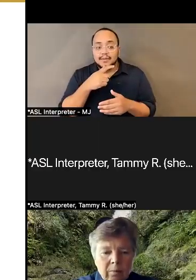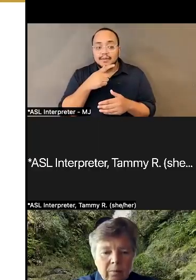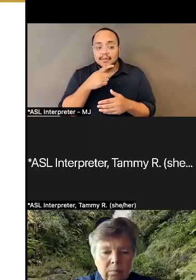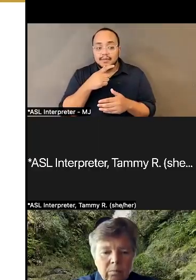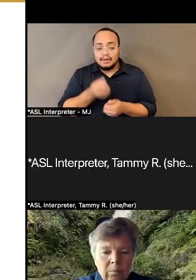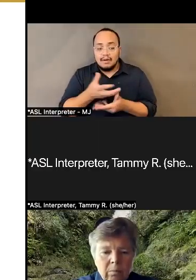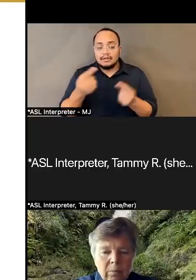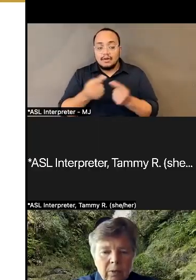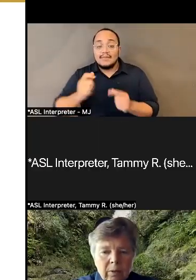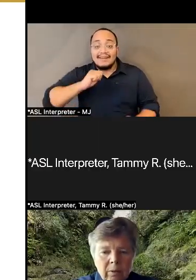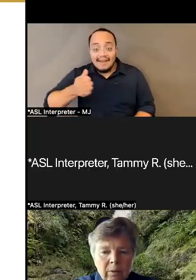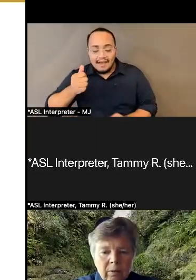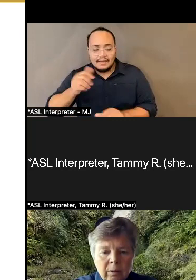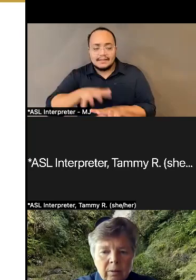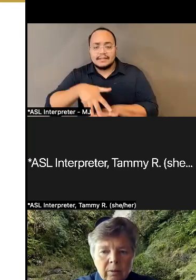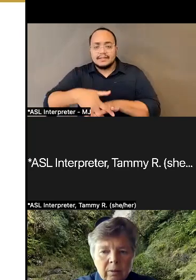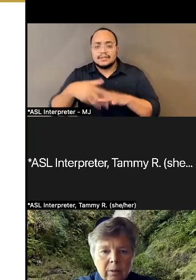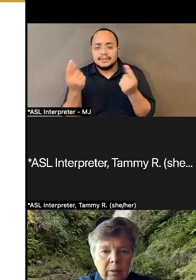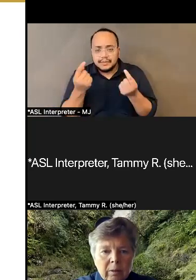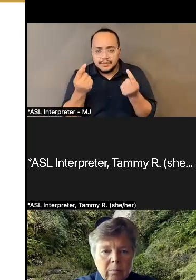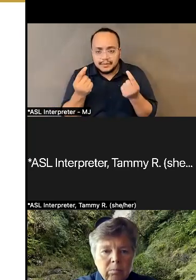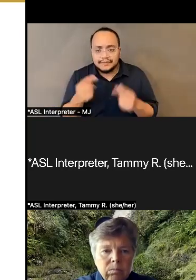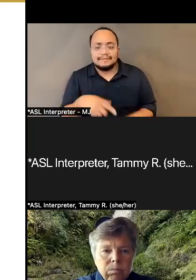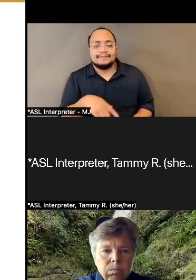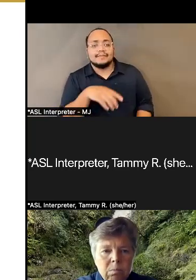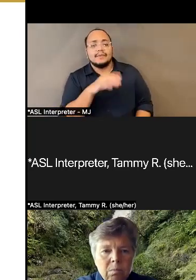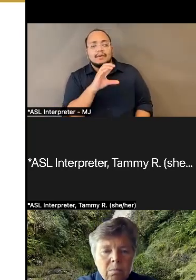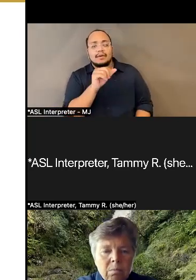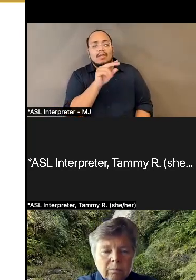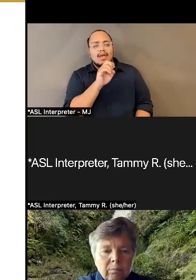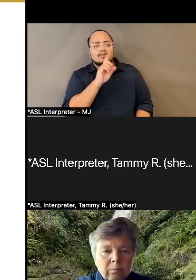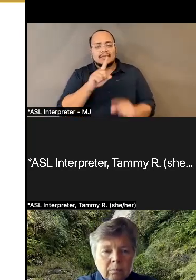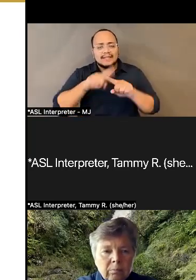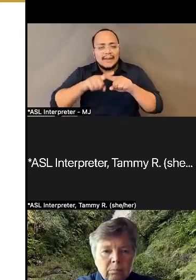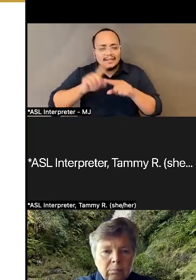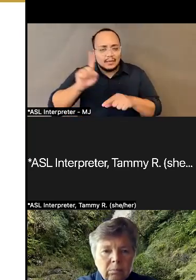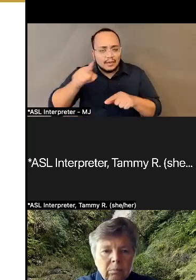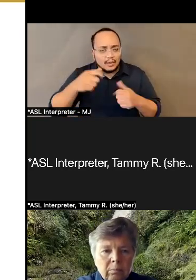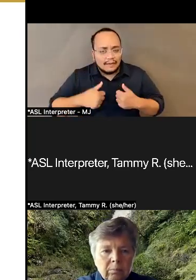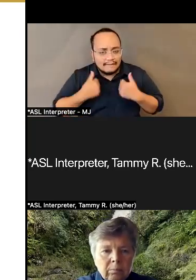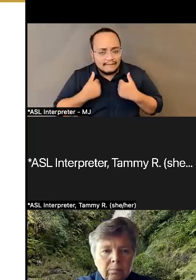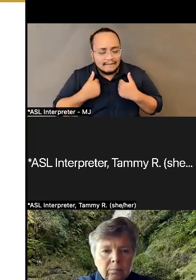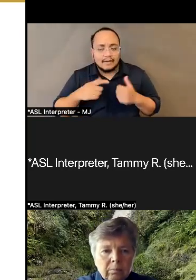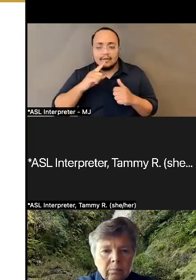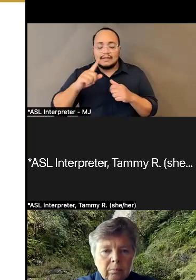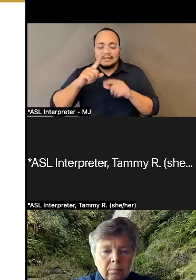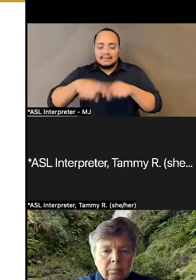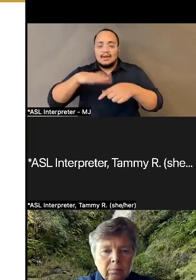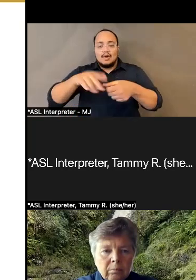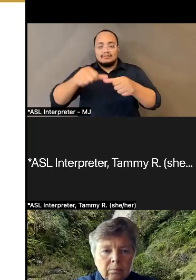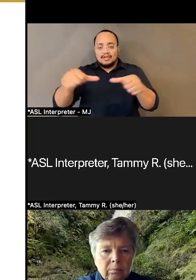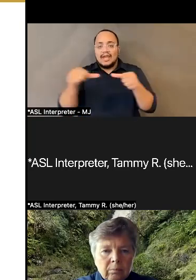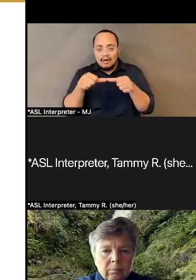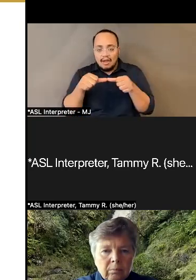you are, right? And if this kind of specifically, like, let's say that that has to be a jurisdiction question for